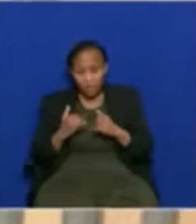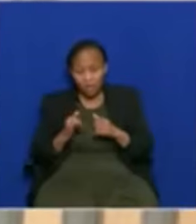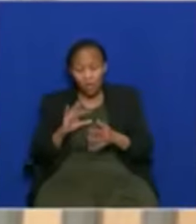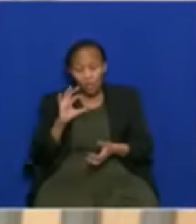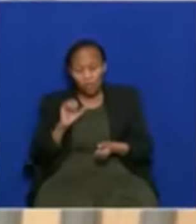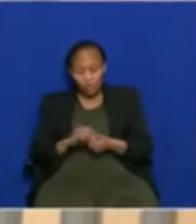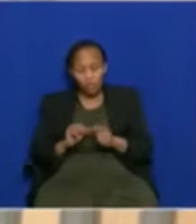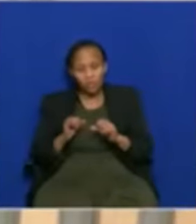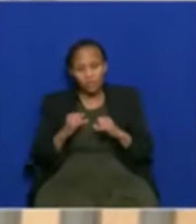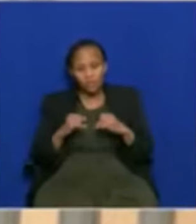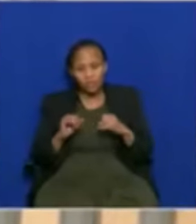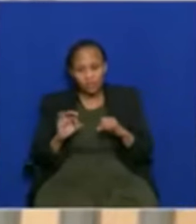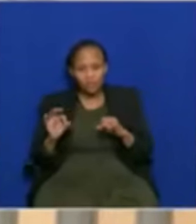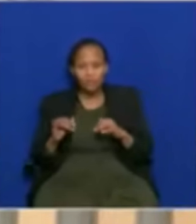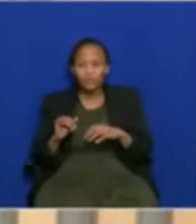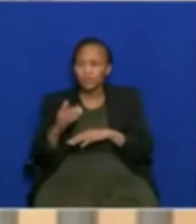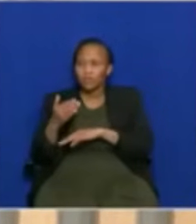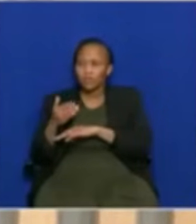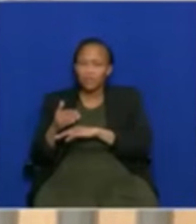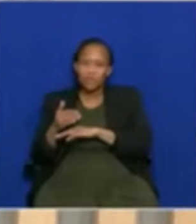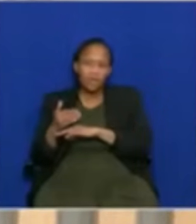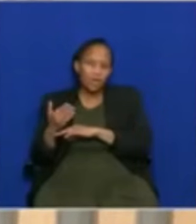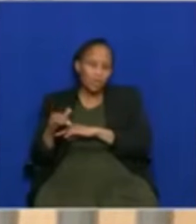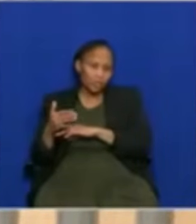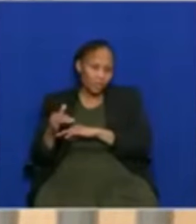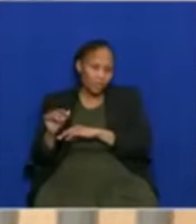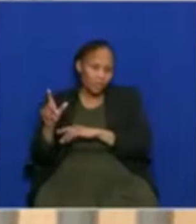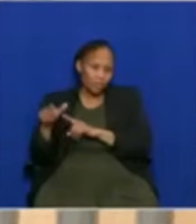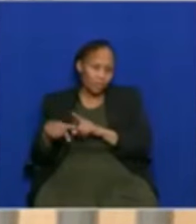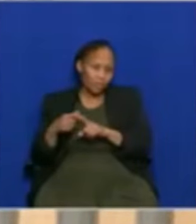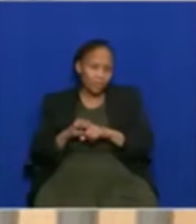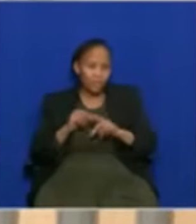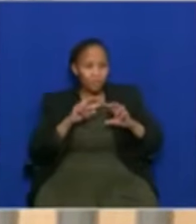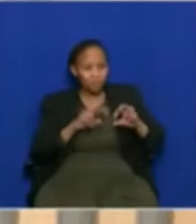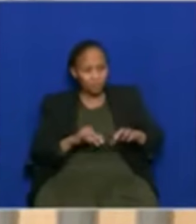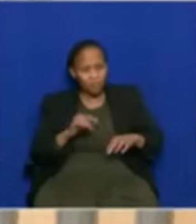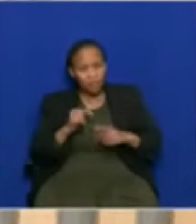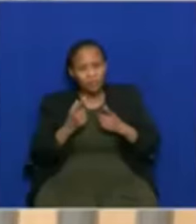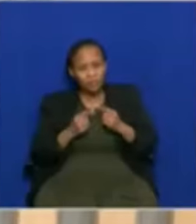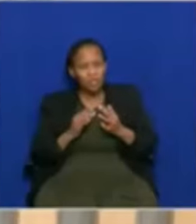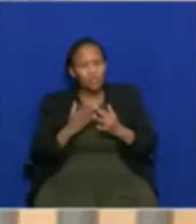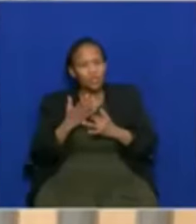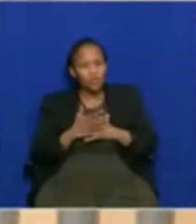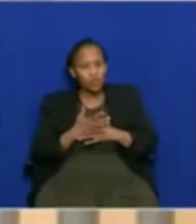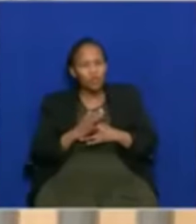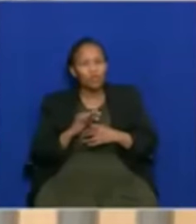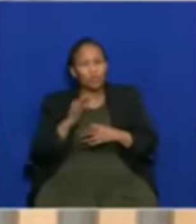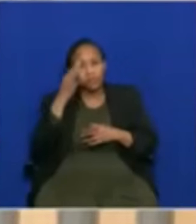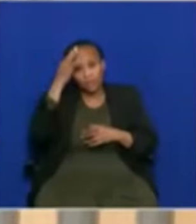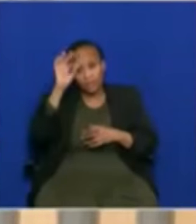vetting where required must be done through the state security agency. You see that?